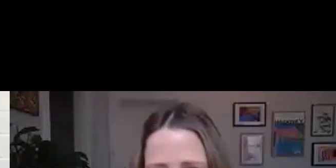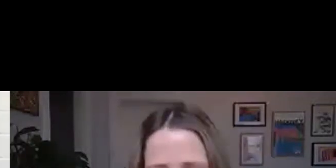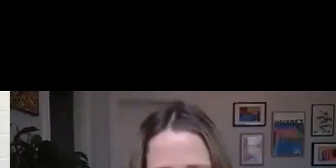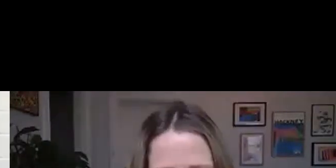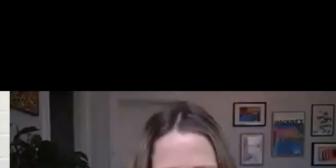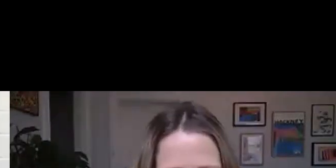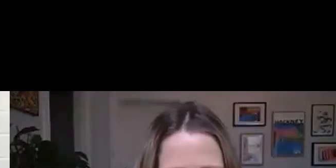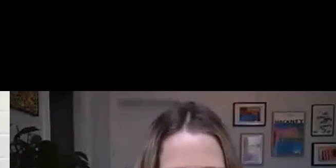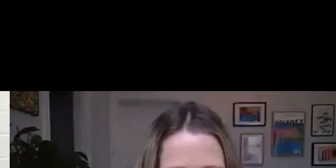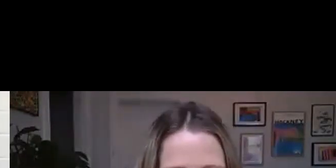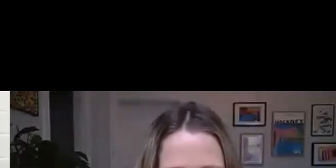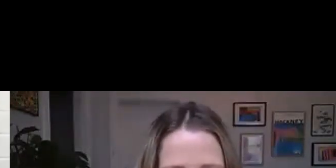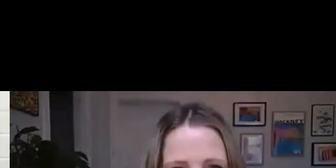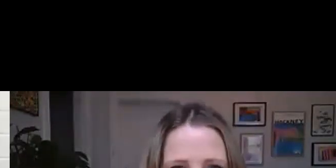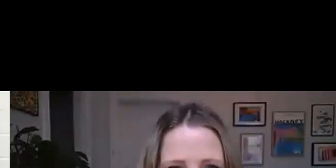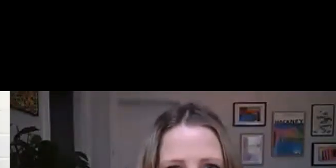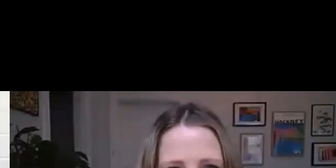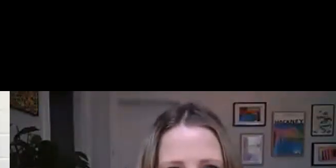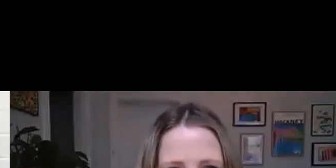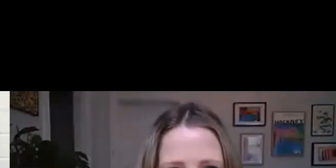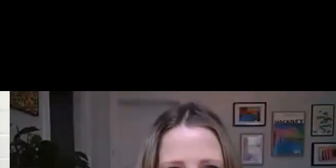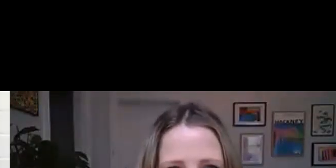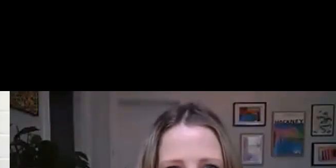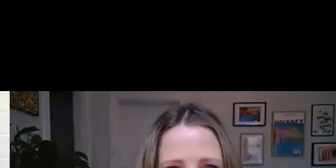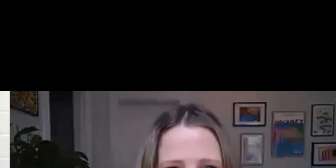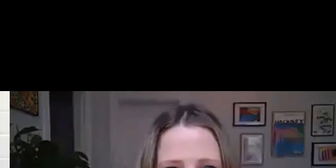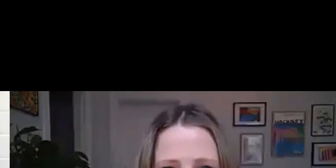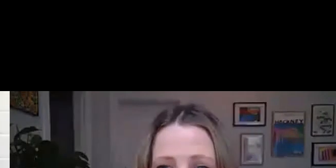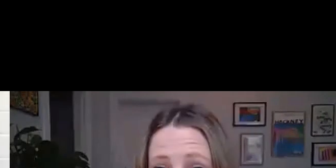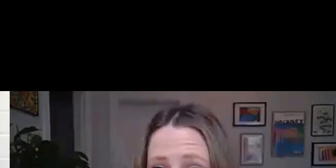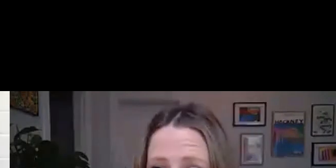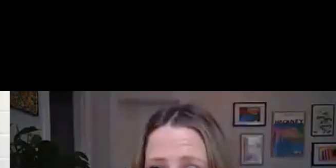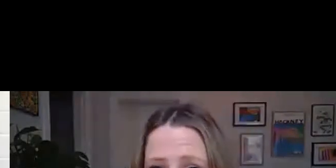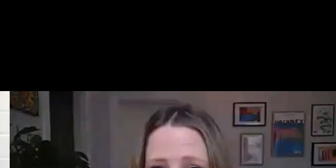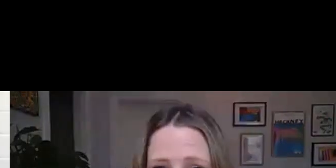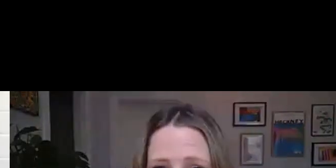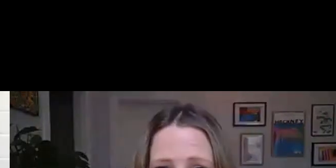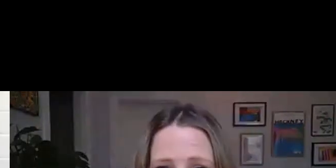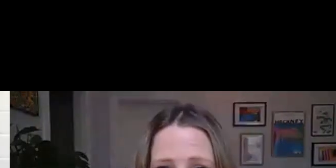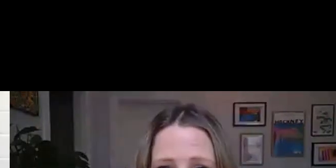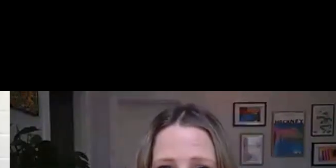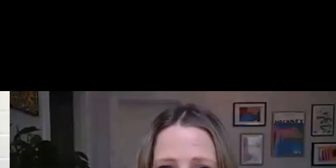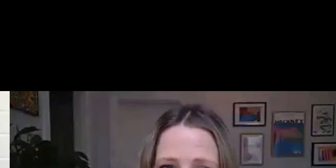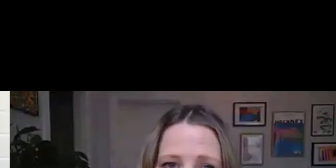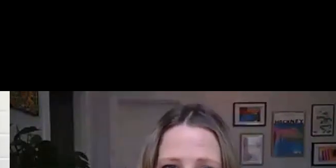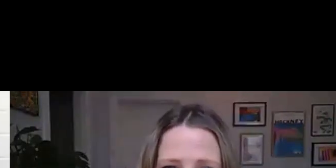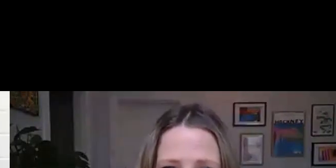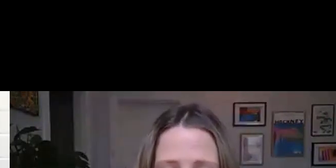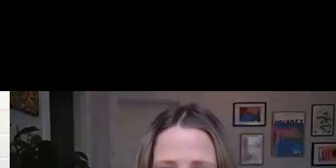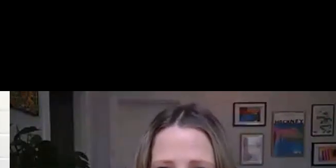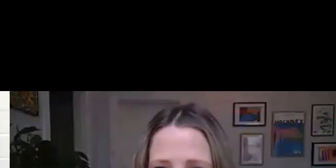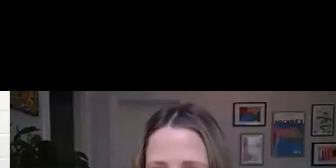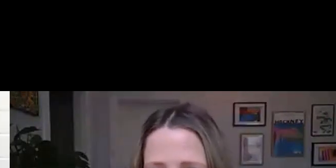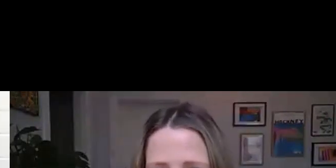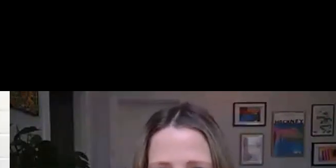time for questions today, but I can see that there's been a couple come through, mostly around the interest in sort